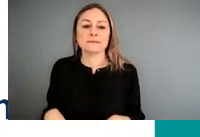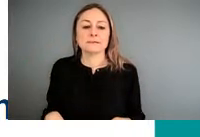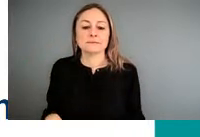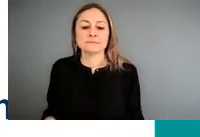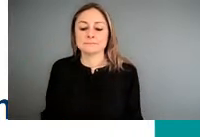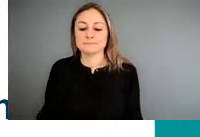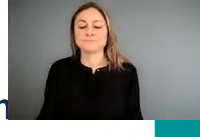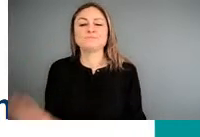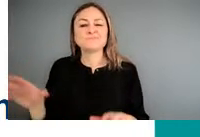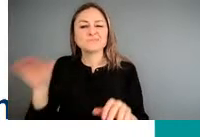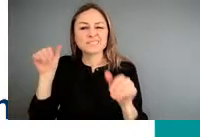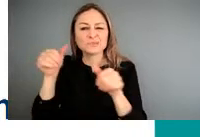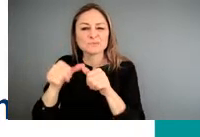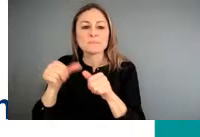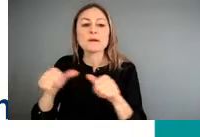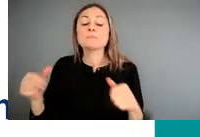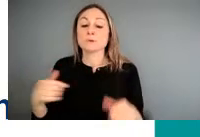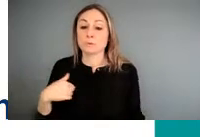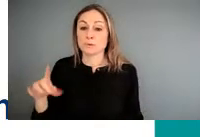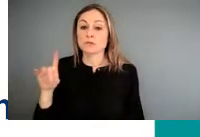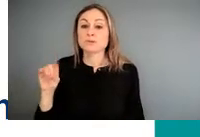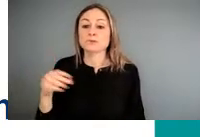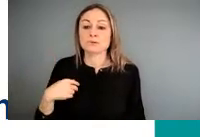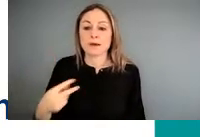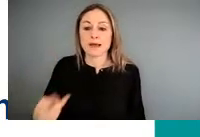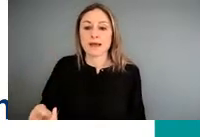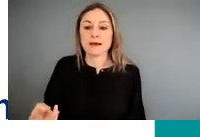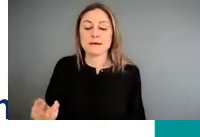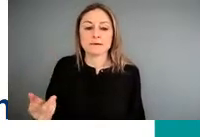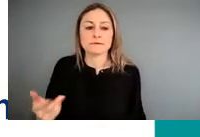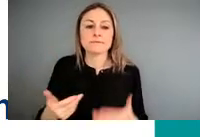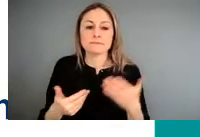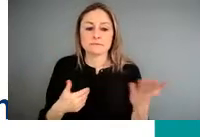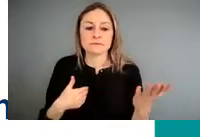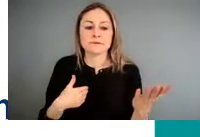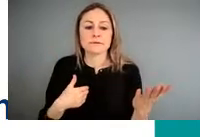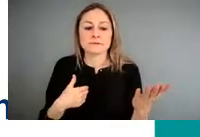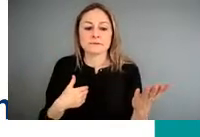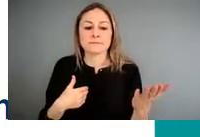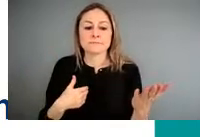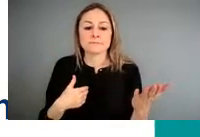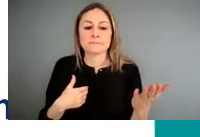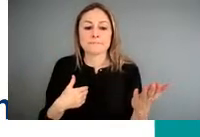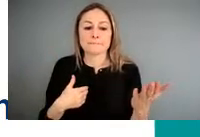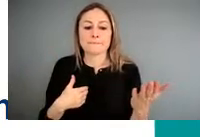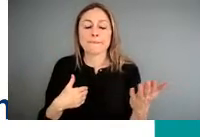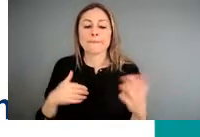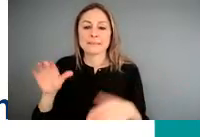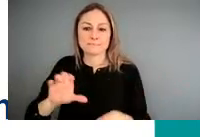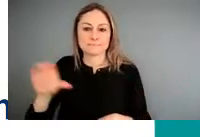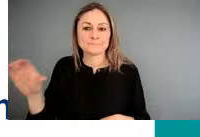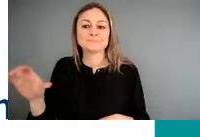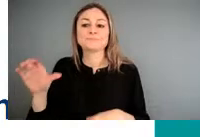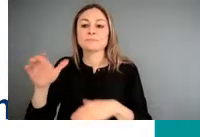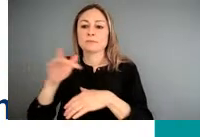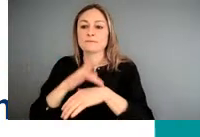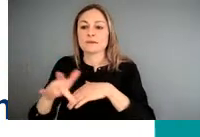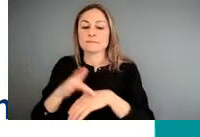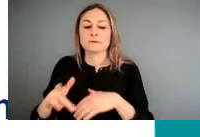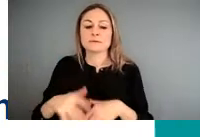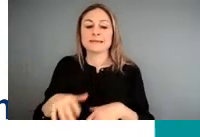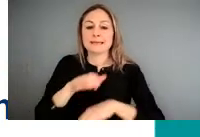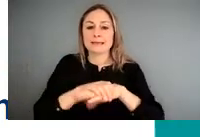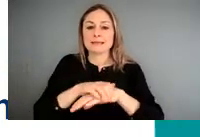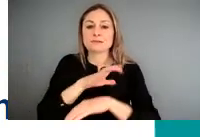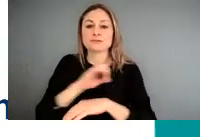Just a reminder, we do have our material available today. This meeting, closed captions in English and Spanish. English